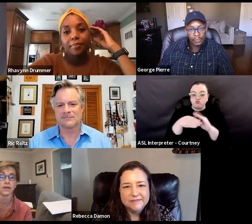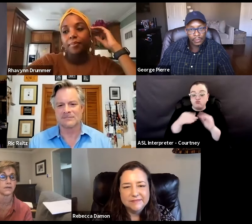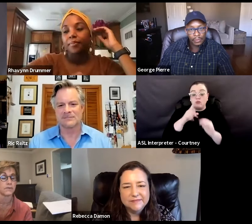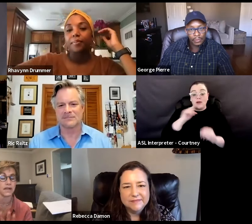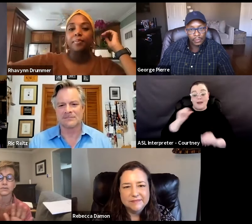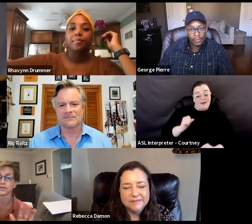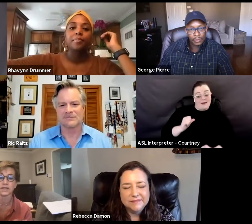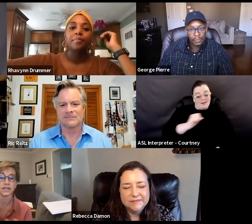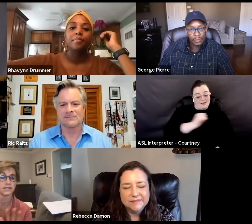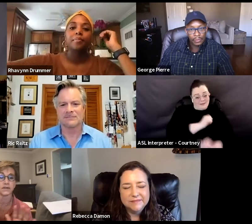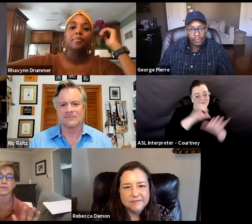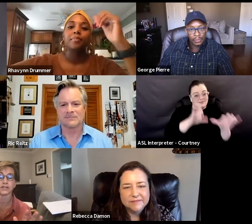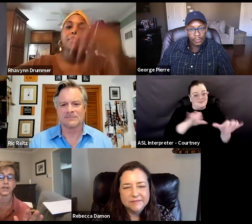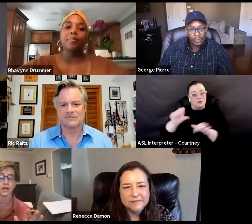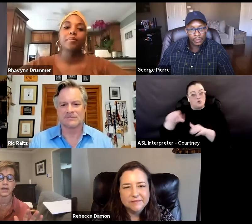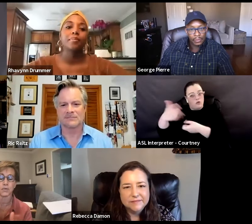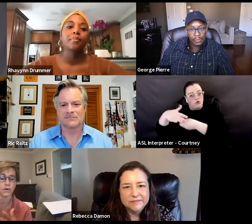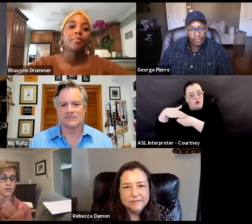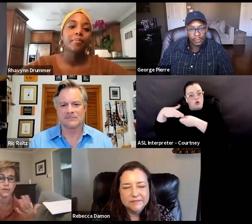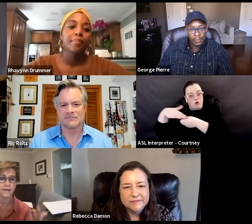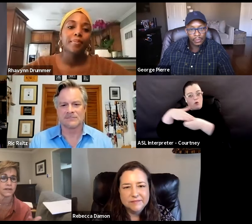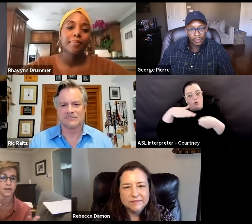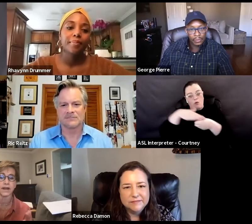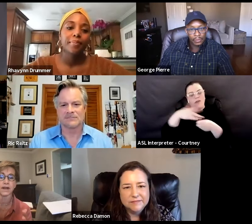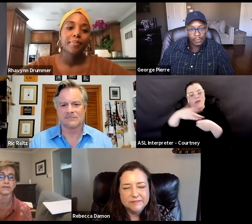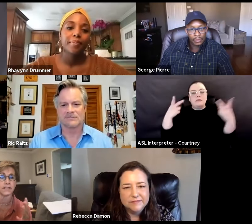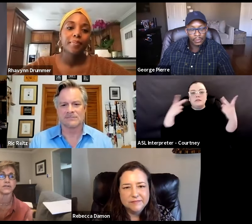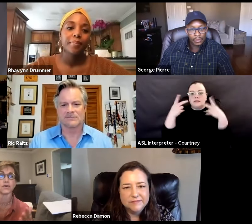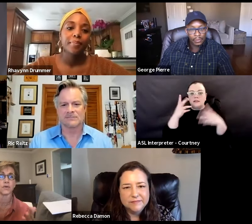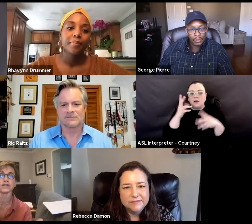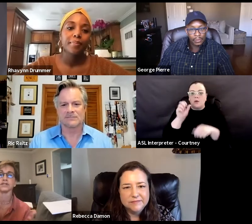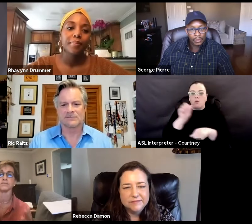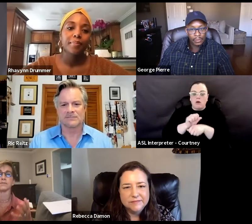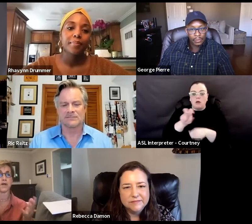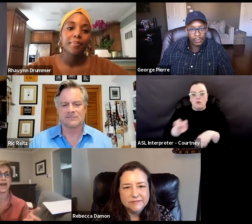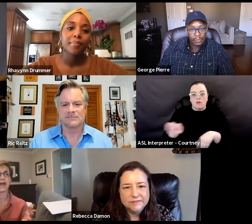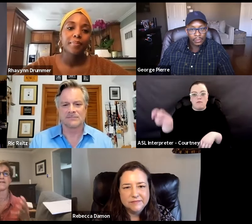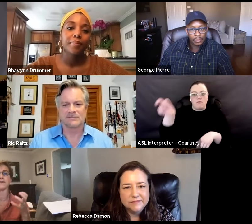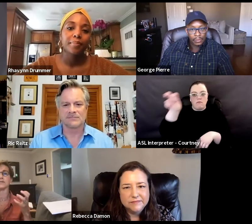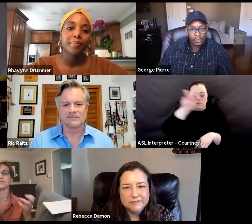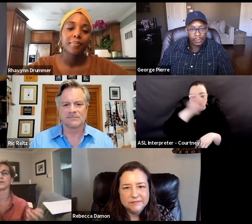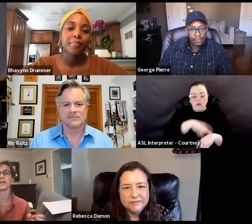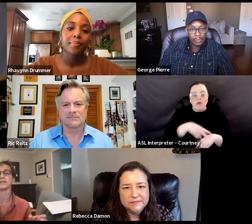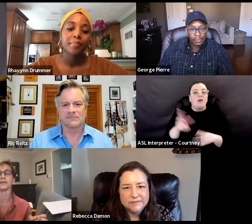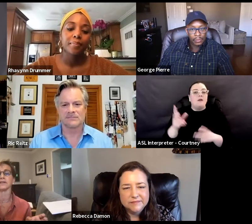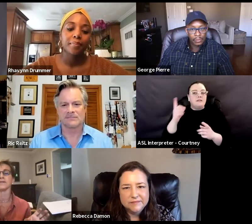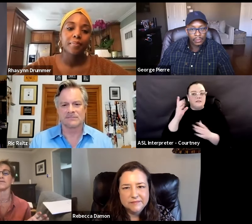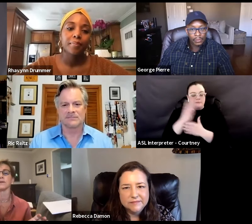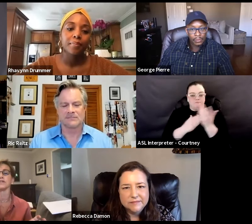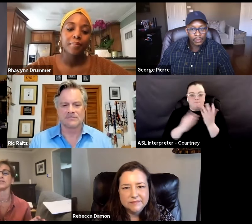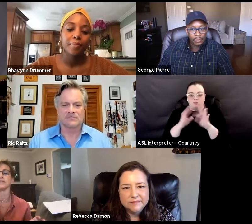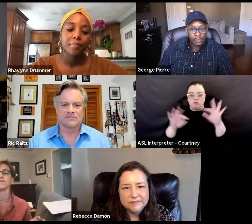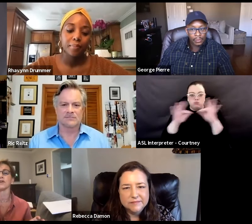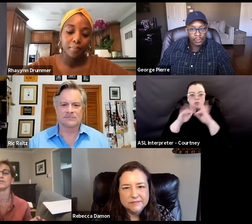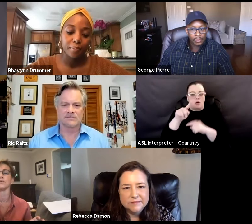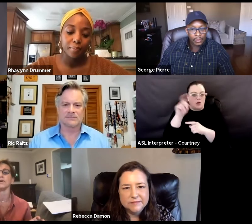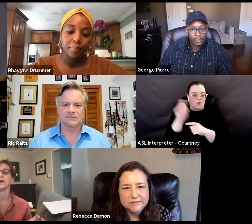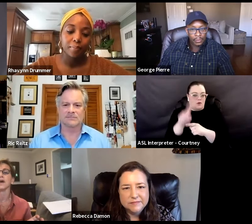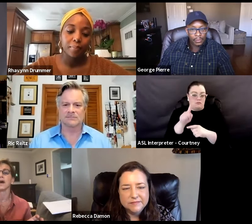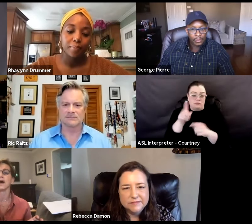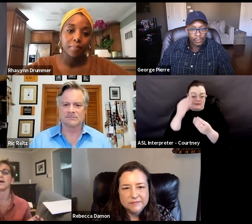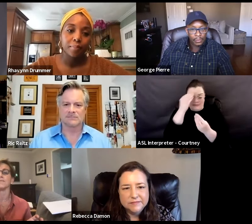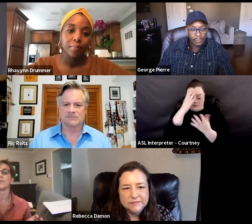locals, because we're seeing so much work traveling around, these are the questions people have. It's really, the information is